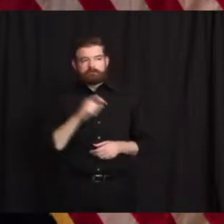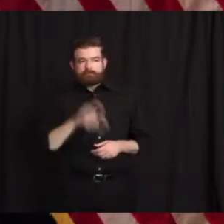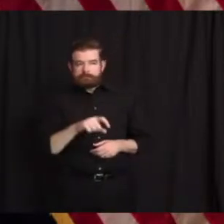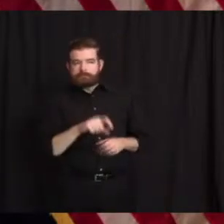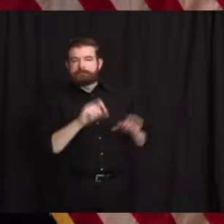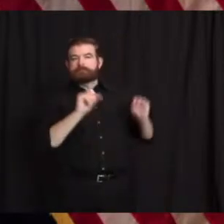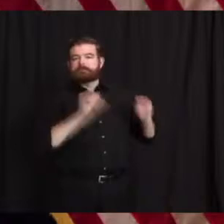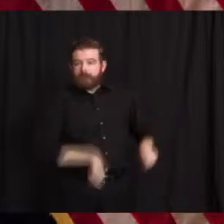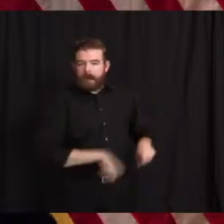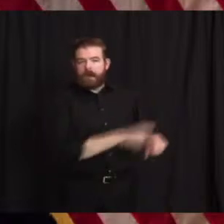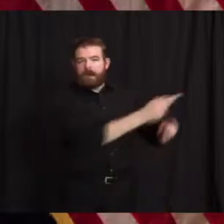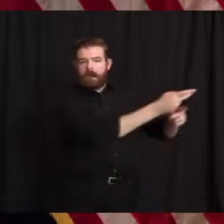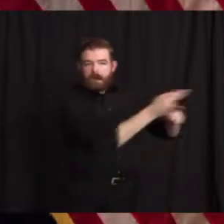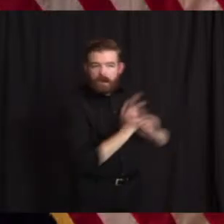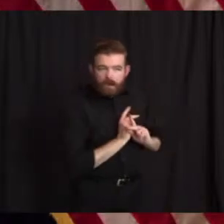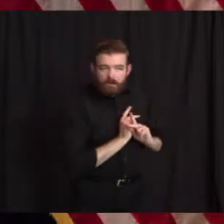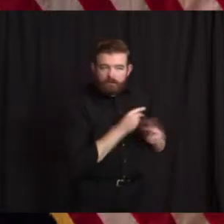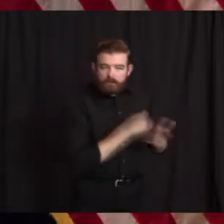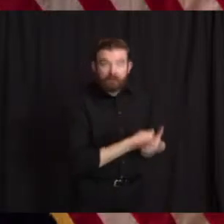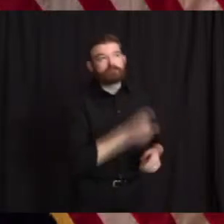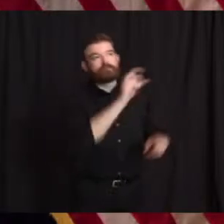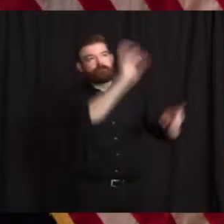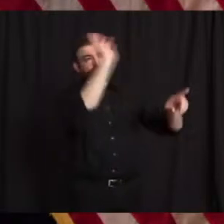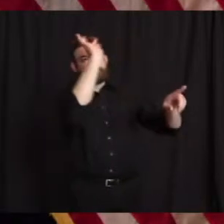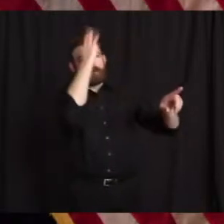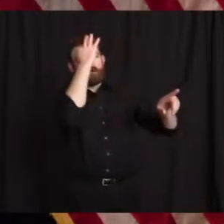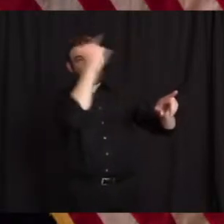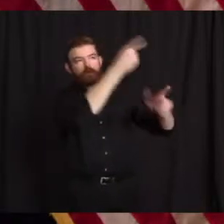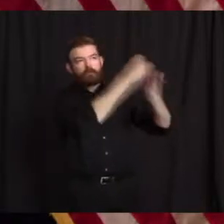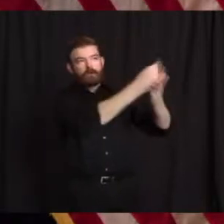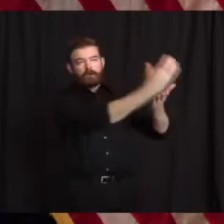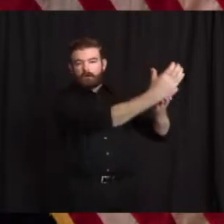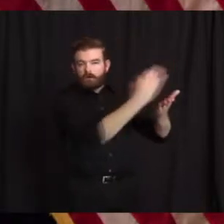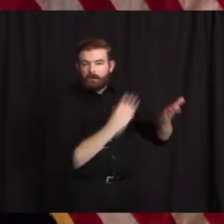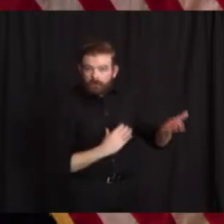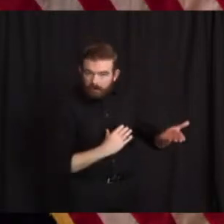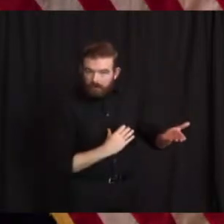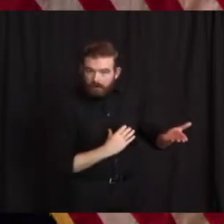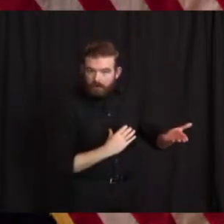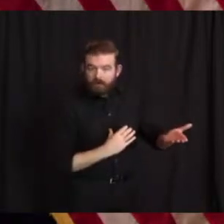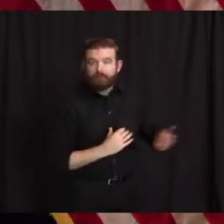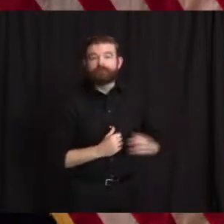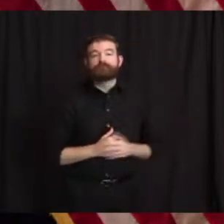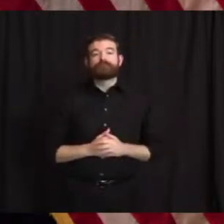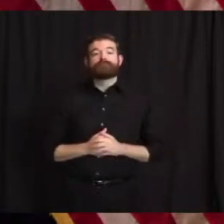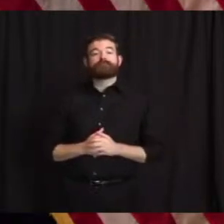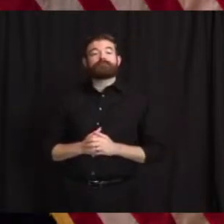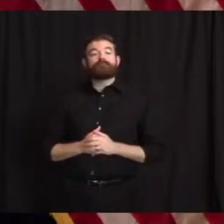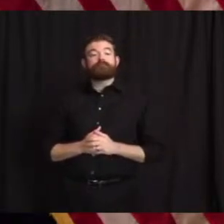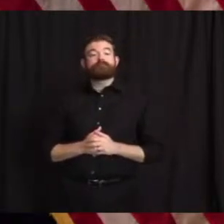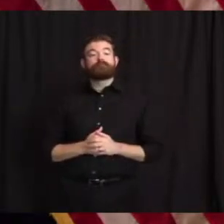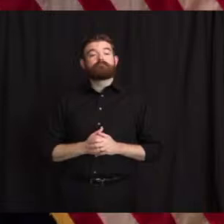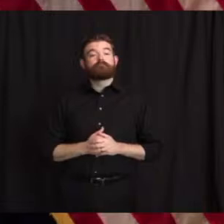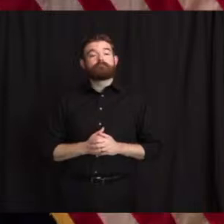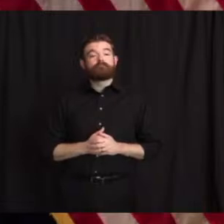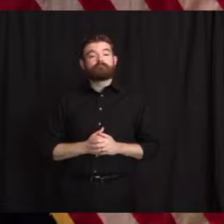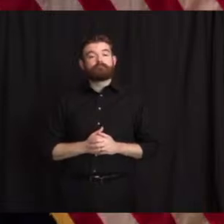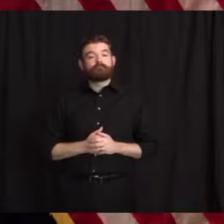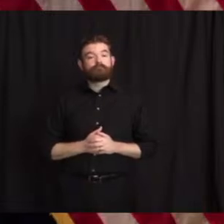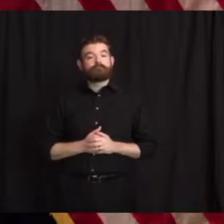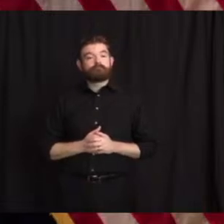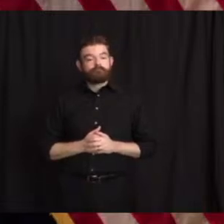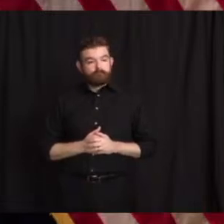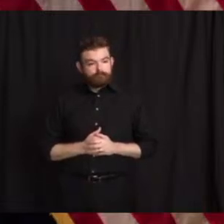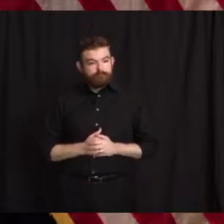fiscal cash assistance from Washington, is not to help us with what we got elected to fix. We got a plan for that.